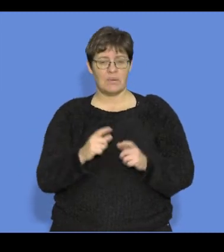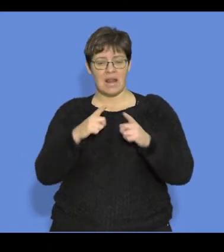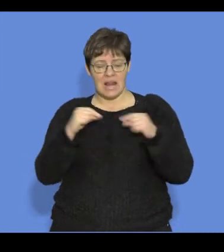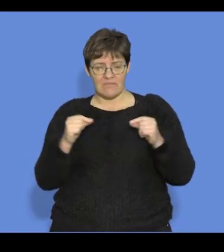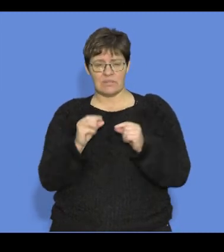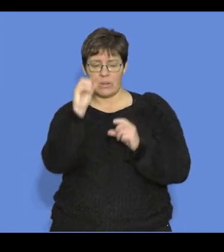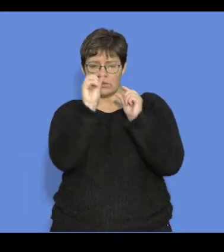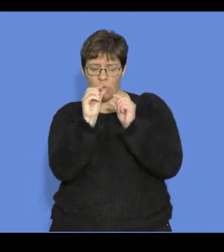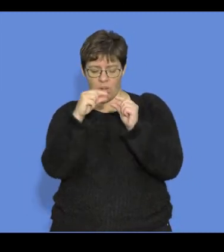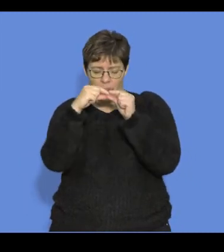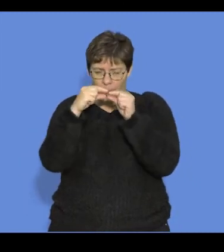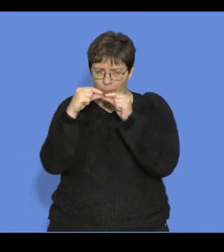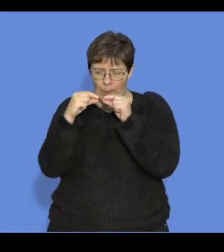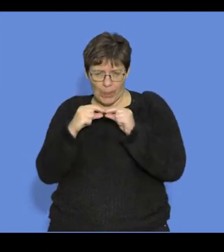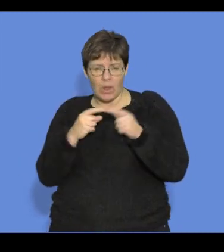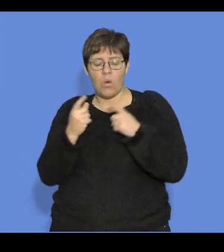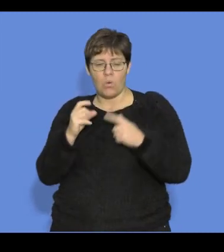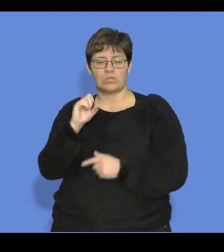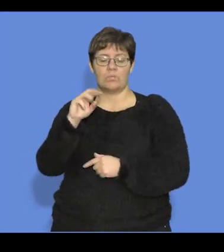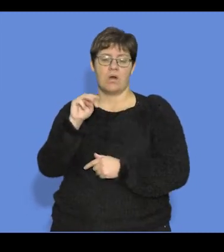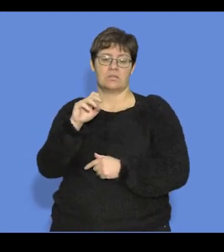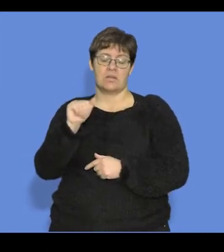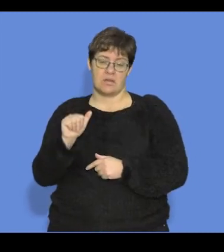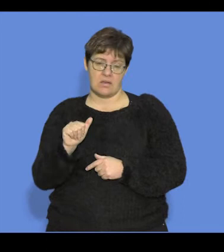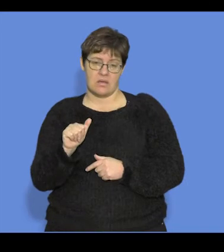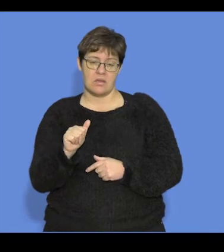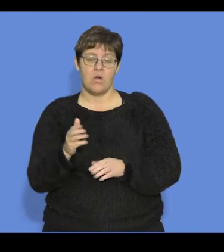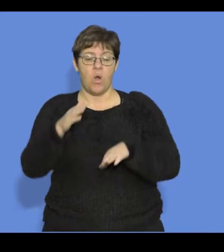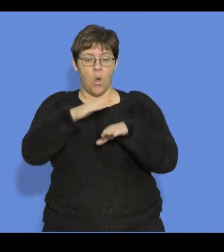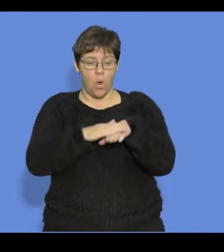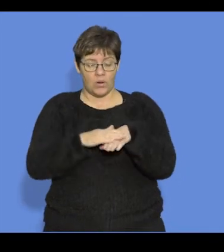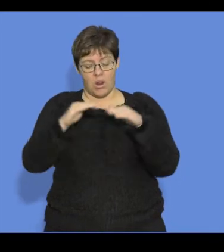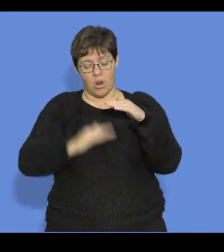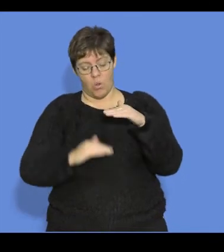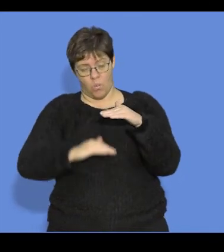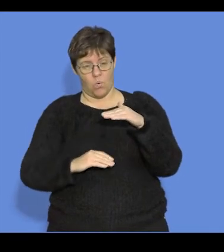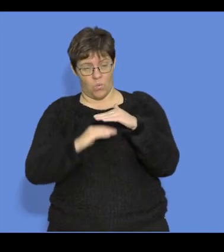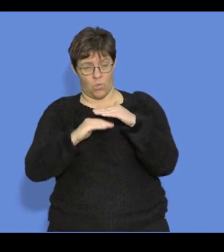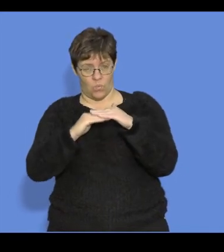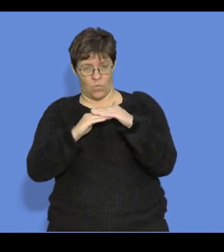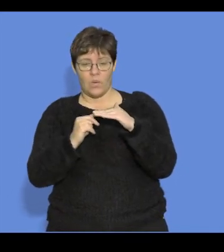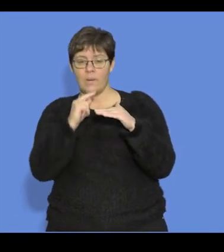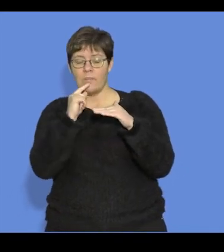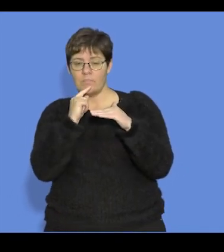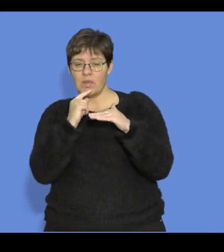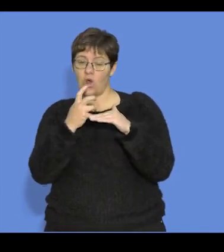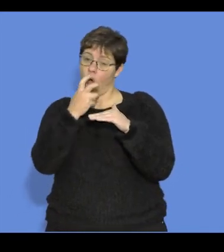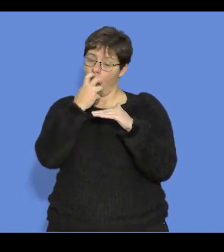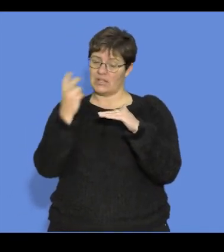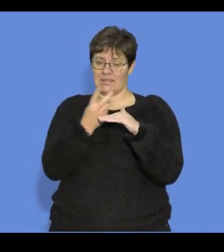small, or they have their stomata mainly on the leaf lower surface where it doesn't get quite so